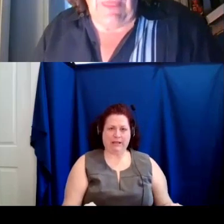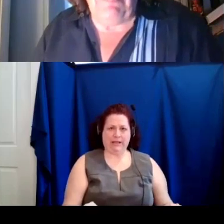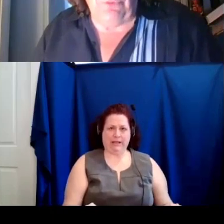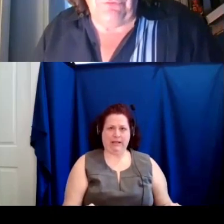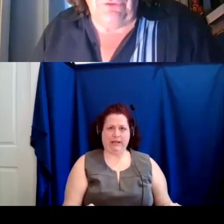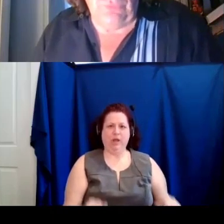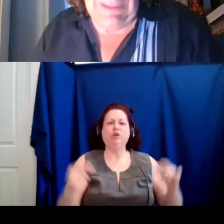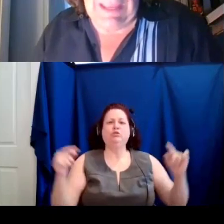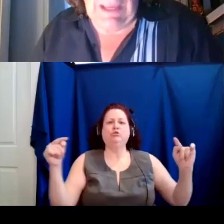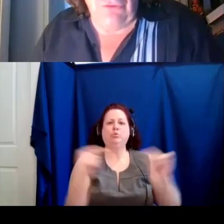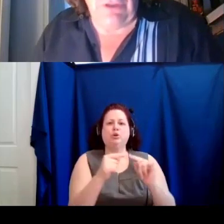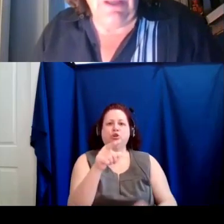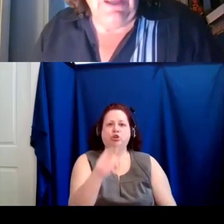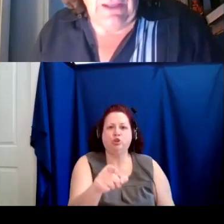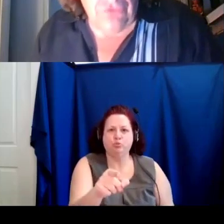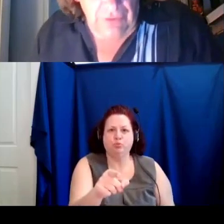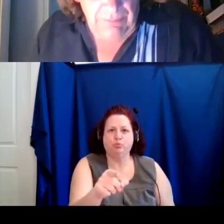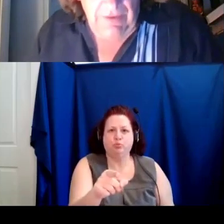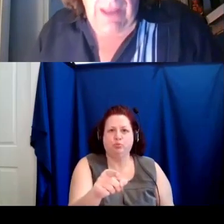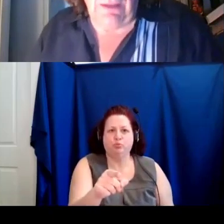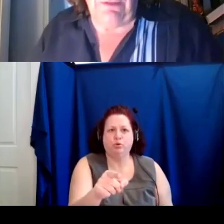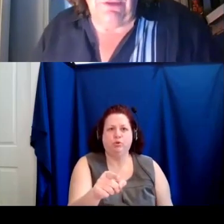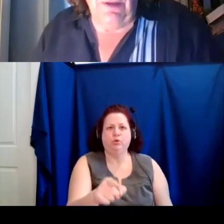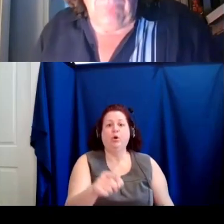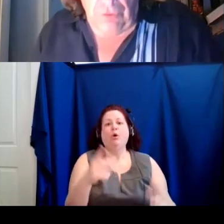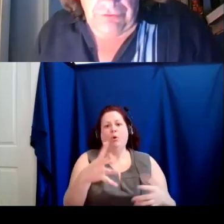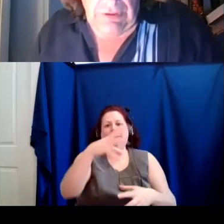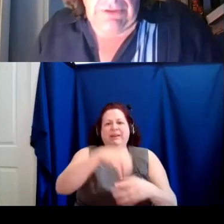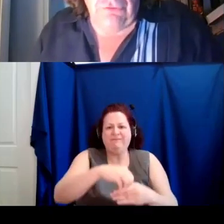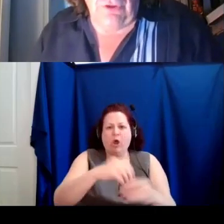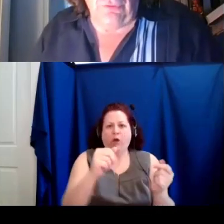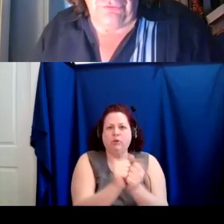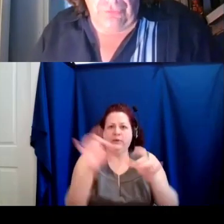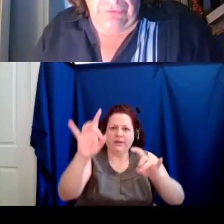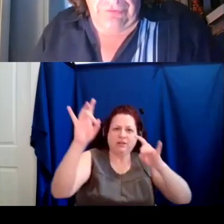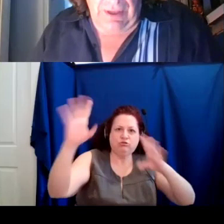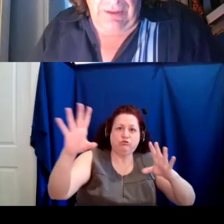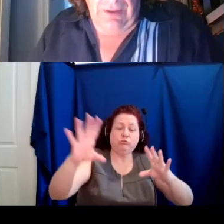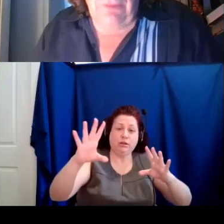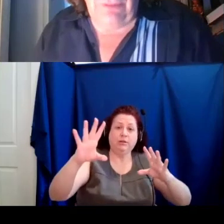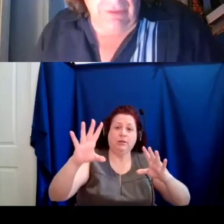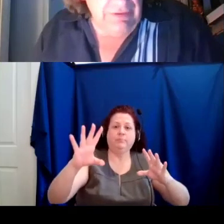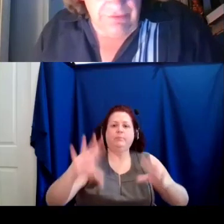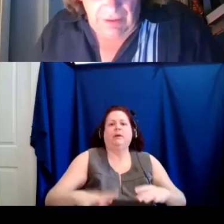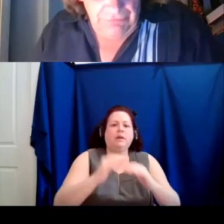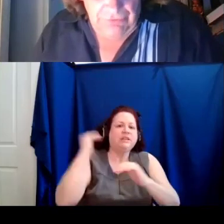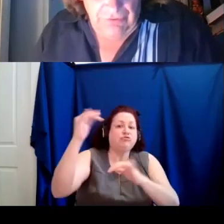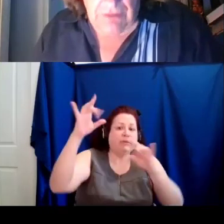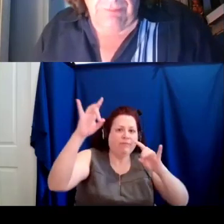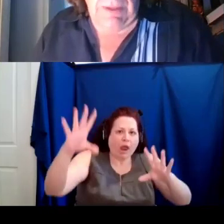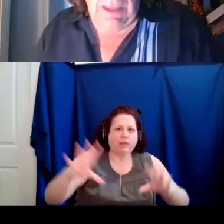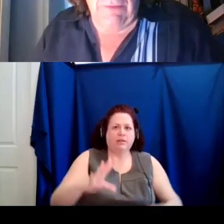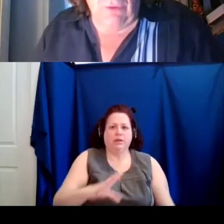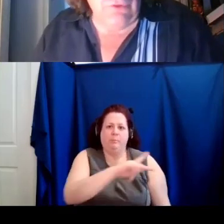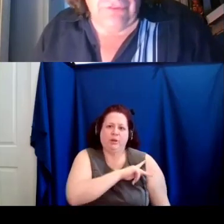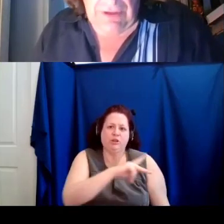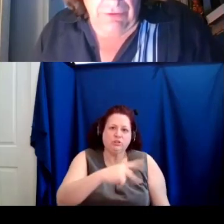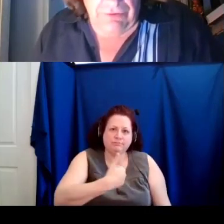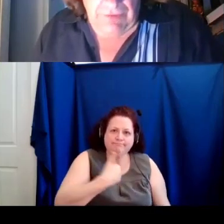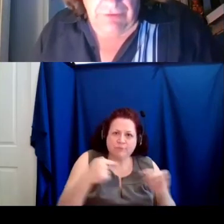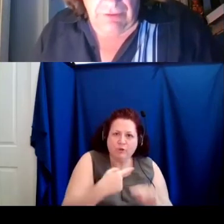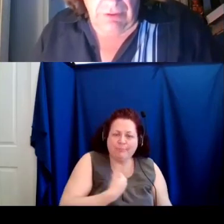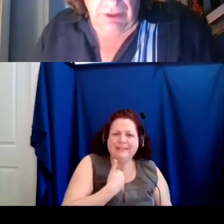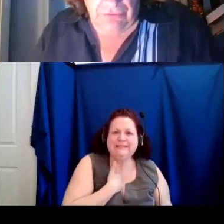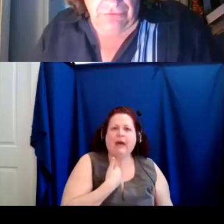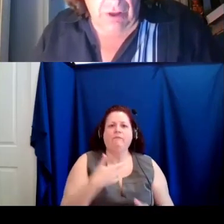ability for that person to engage in extreme violence, personal injury, or suicide, serious self-destructive behavior, or